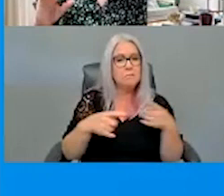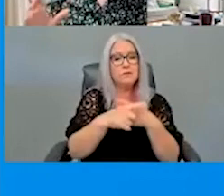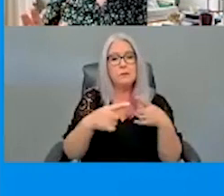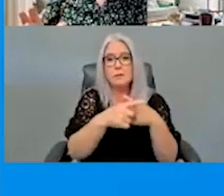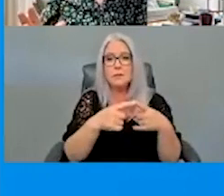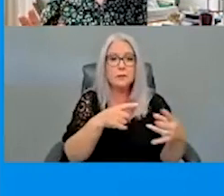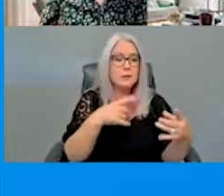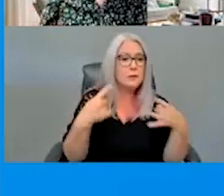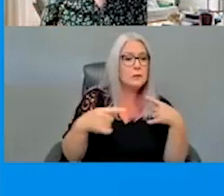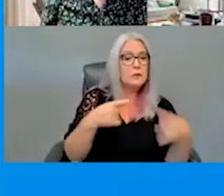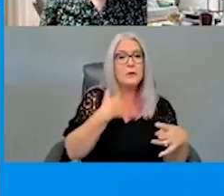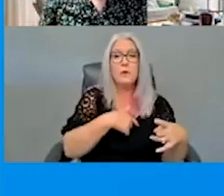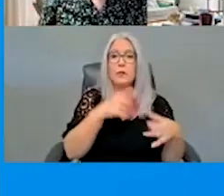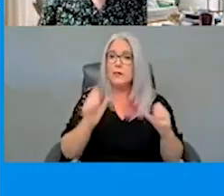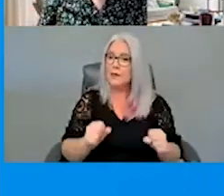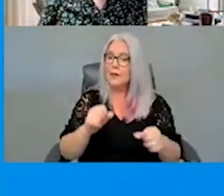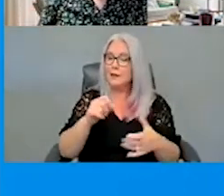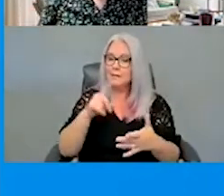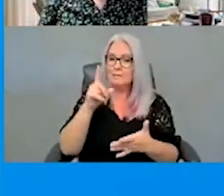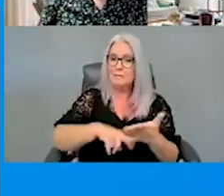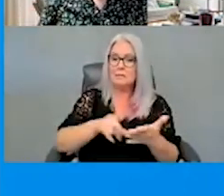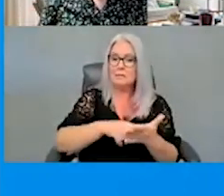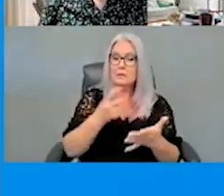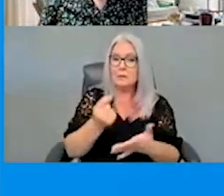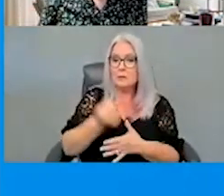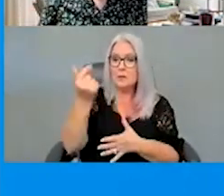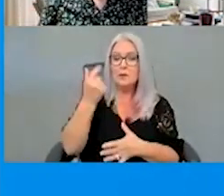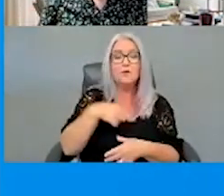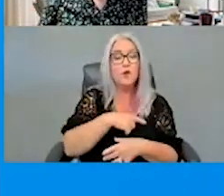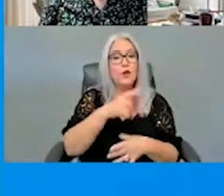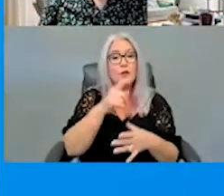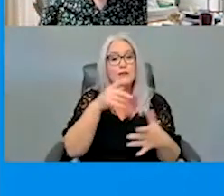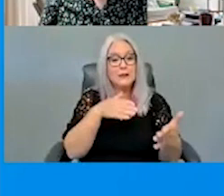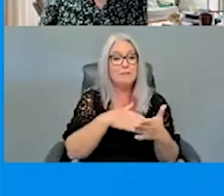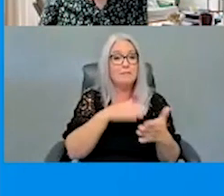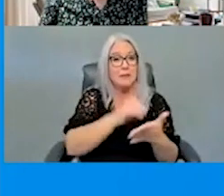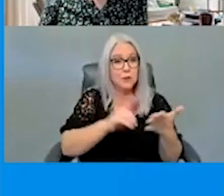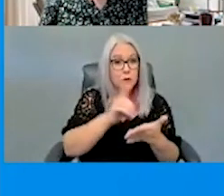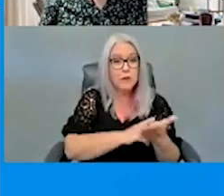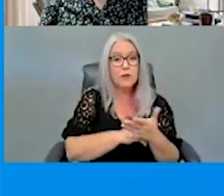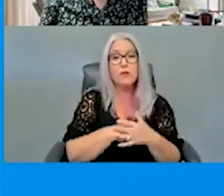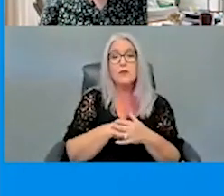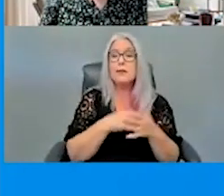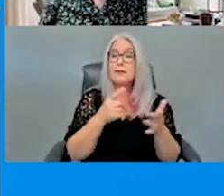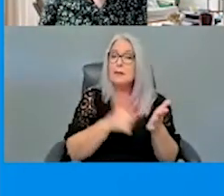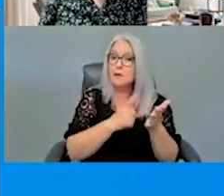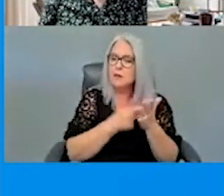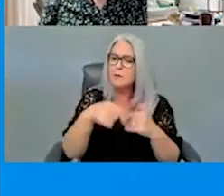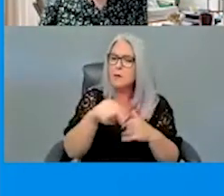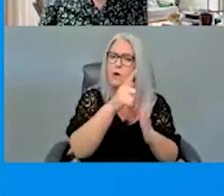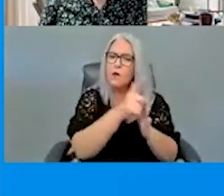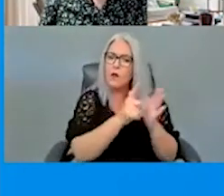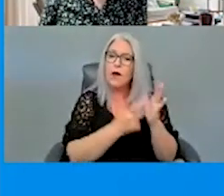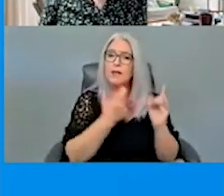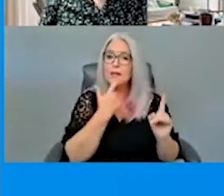explicitly prohibit discrimination. Their previous state constitutions often say something like a